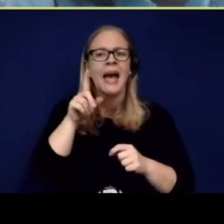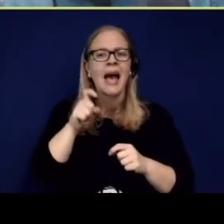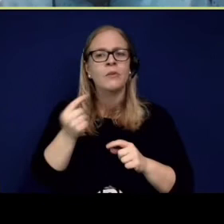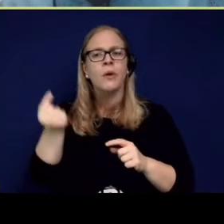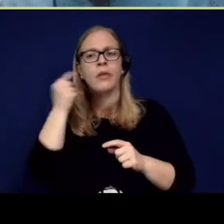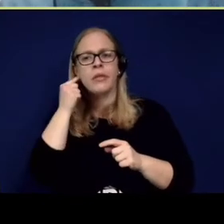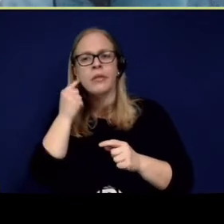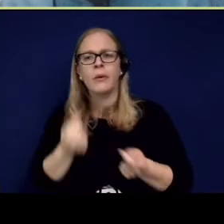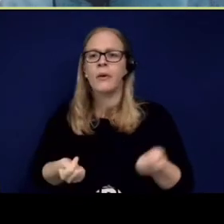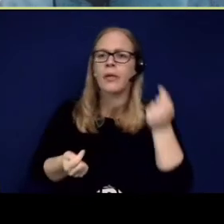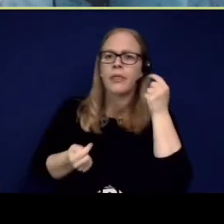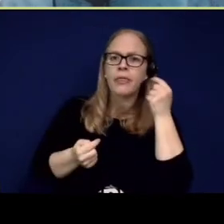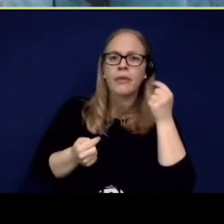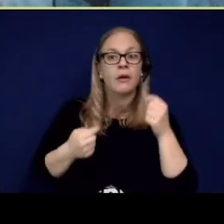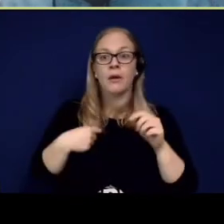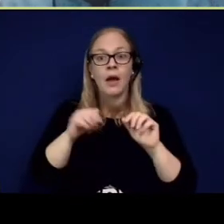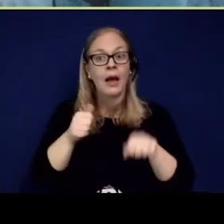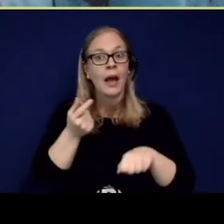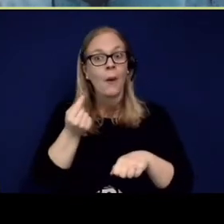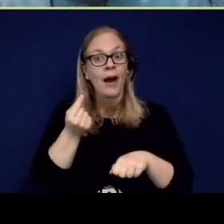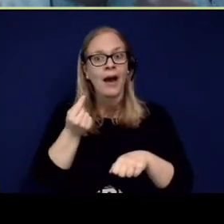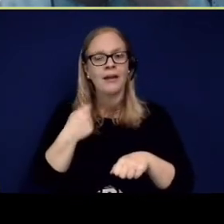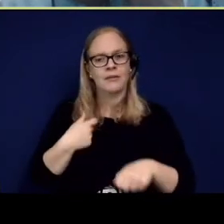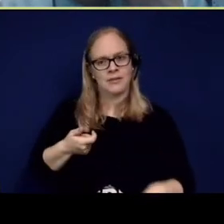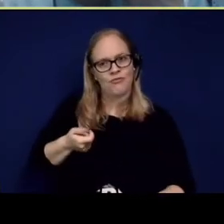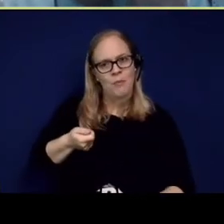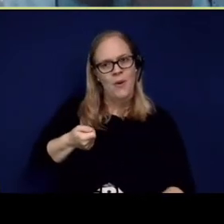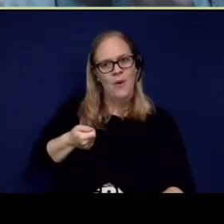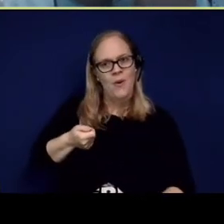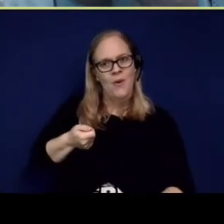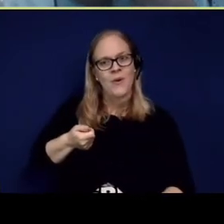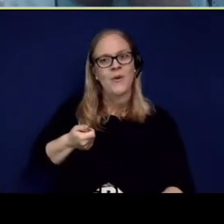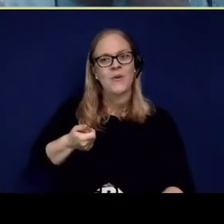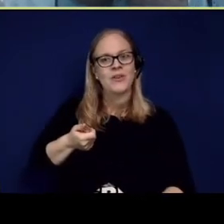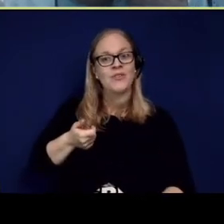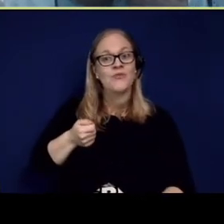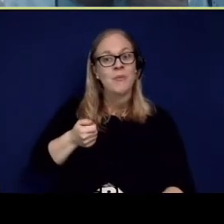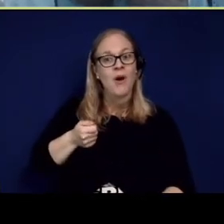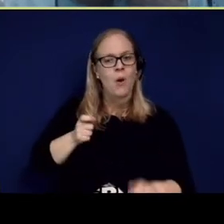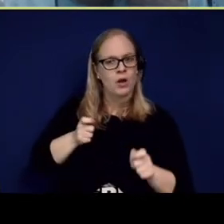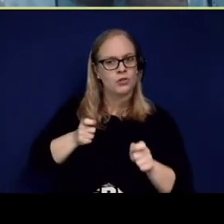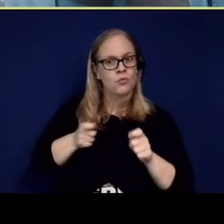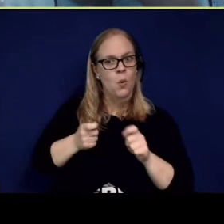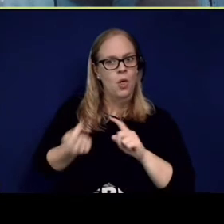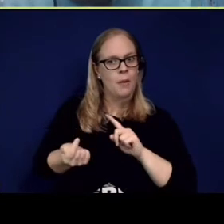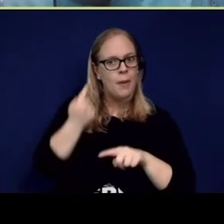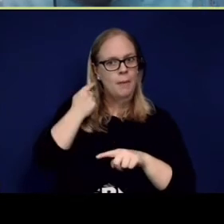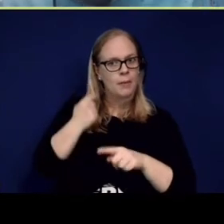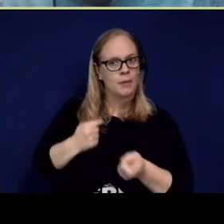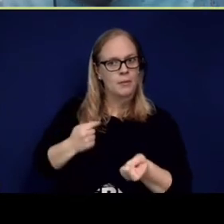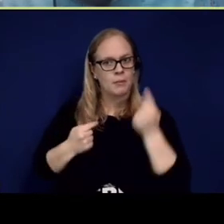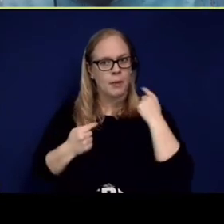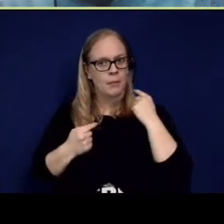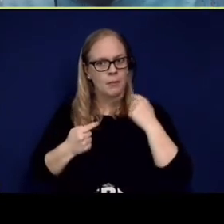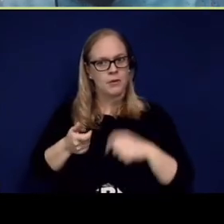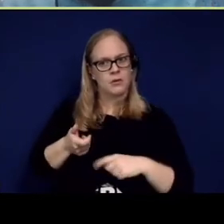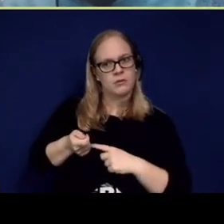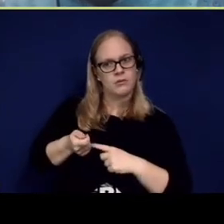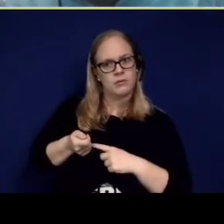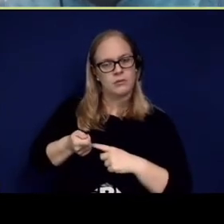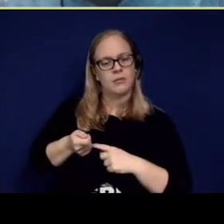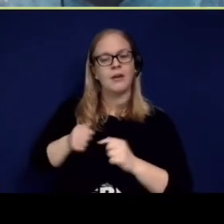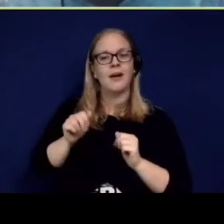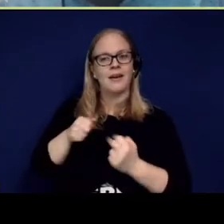By just even using a remote control that sent it to the hearing aid through this near field magnetic induction, with a remote control,